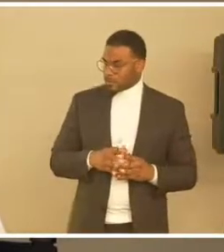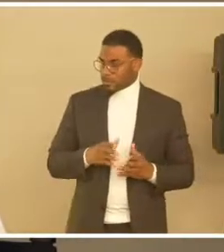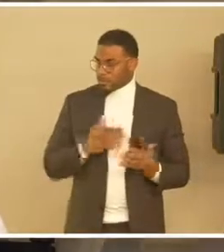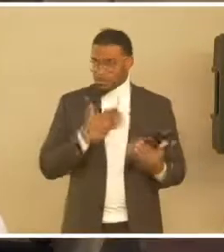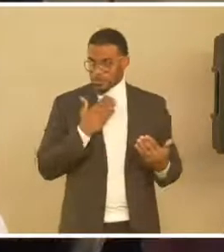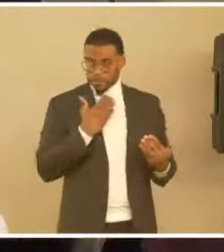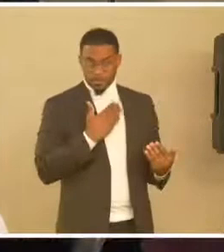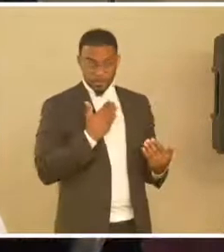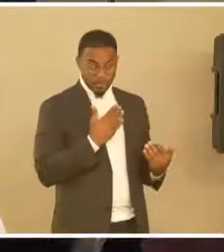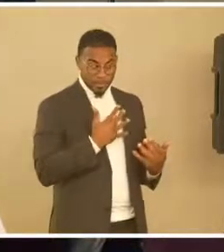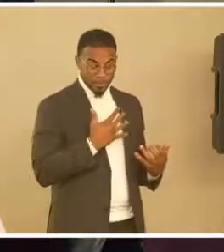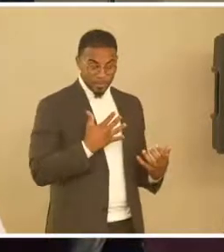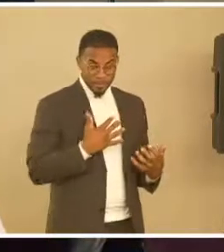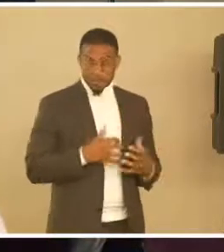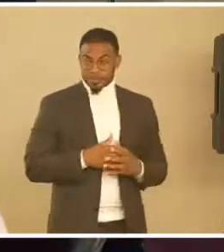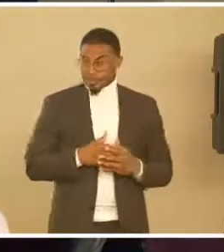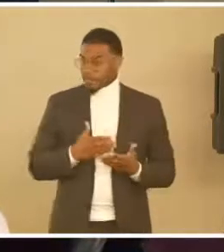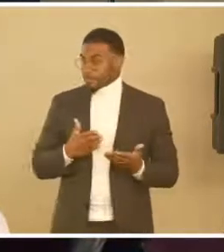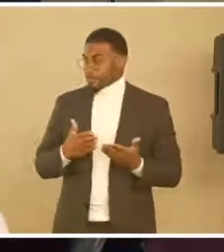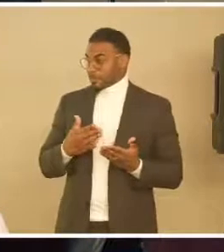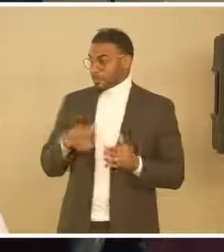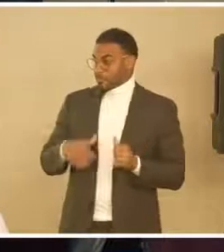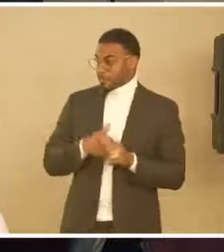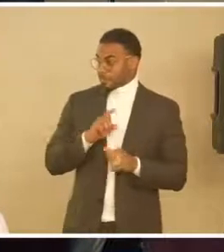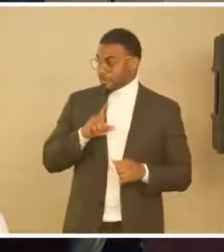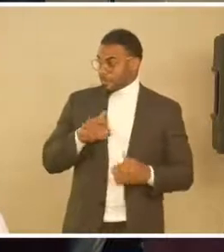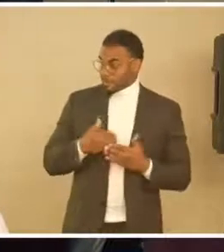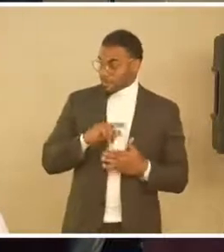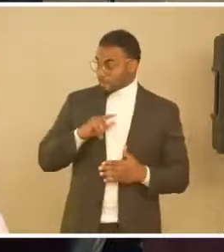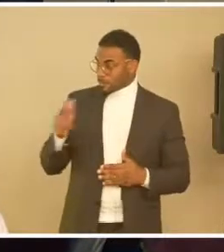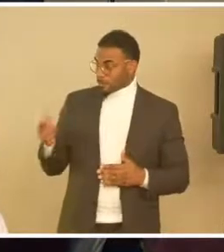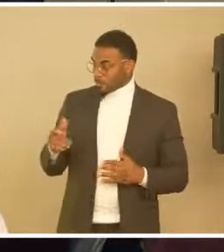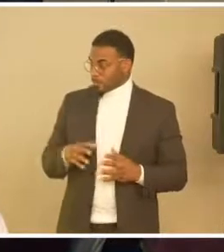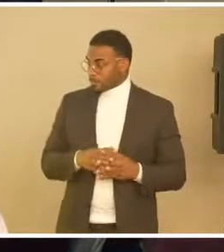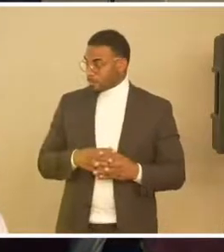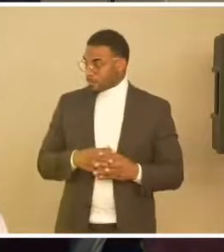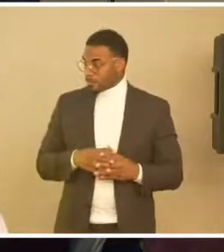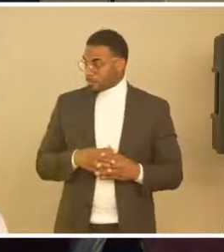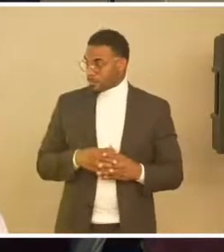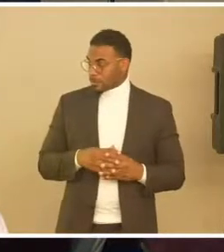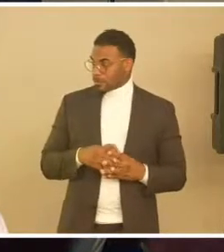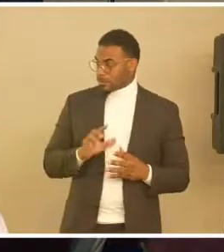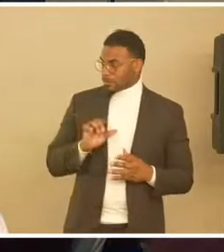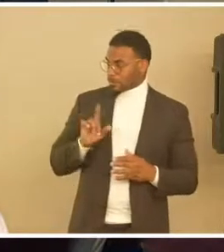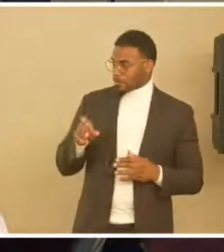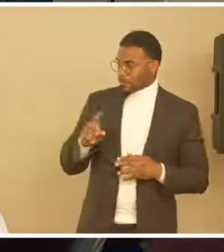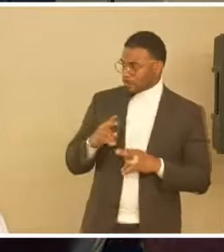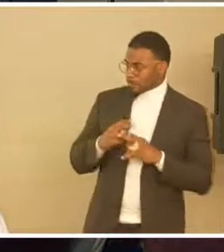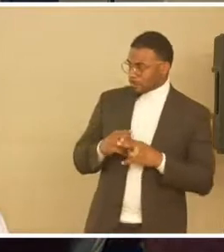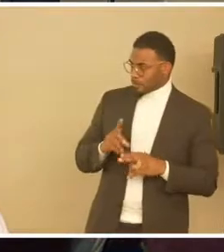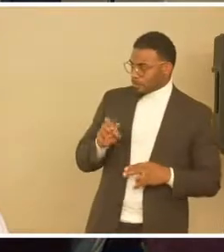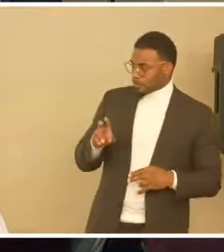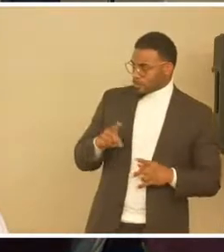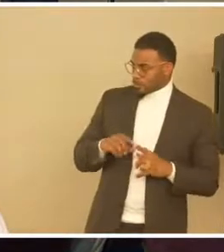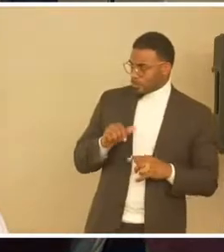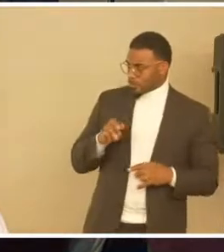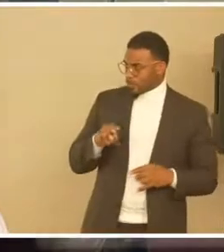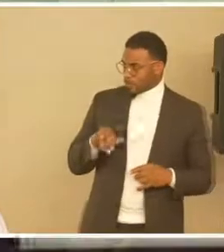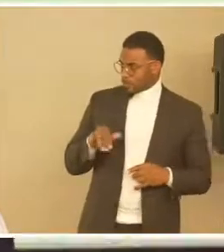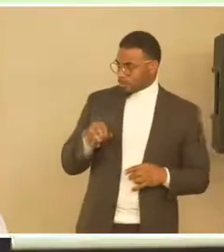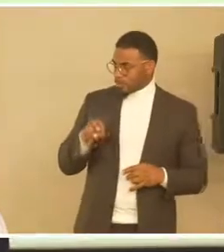Thank you. Thank you so much. And perhaps a follow-up question before I turn to you. Should I call you doctor or Imani?